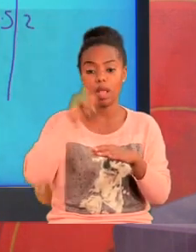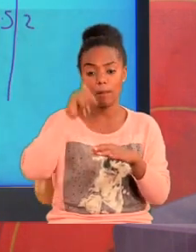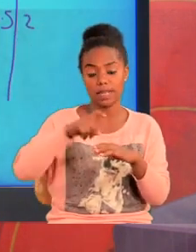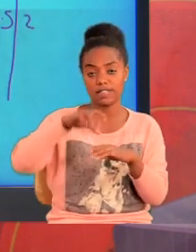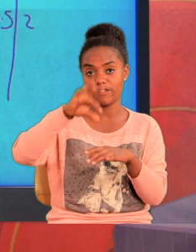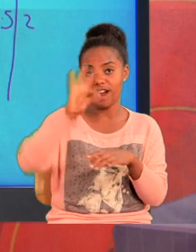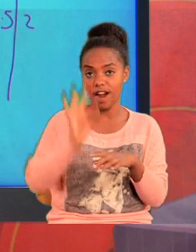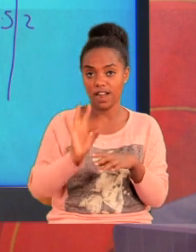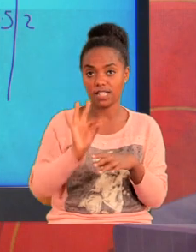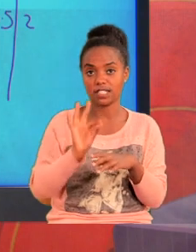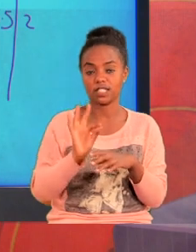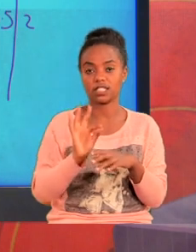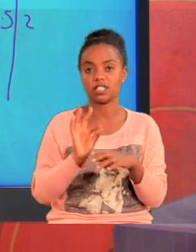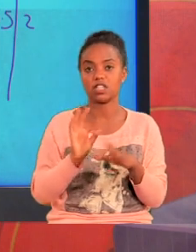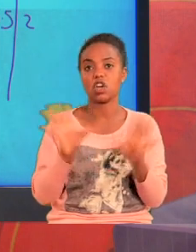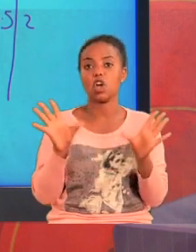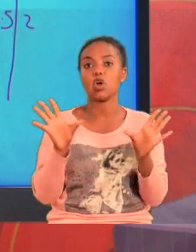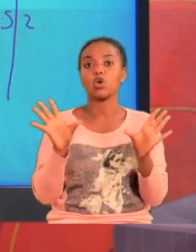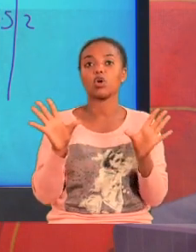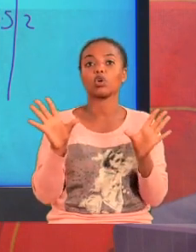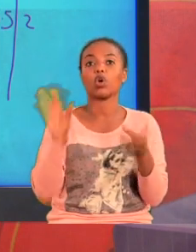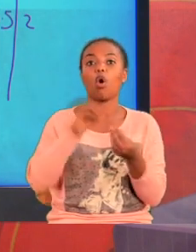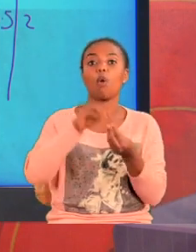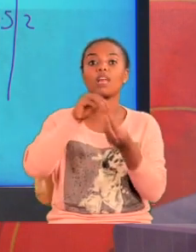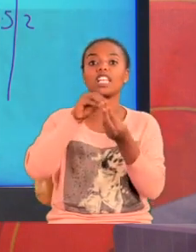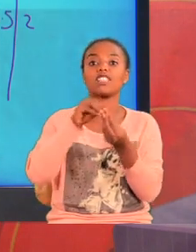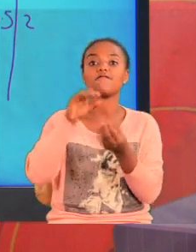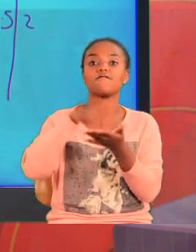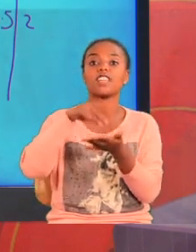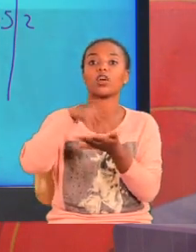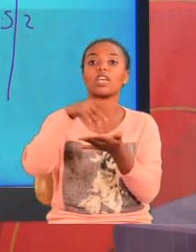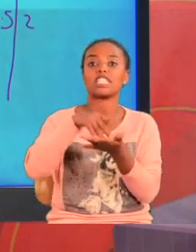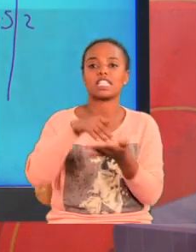find this cumulative frequency.